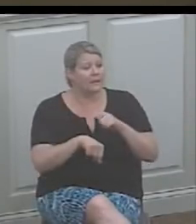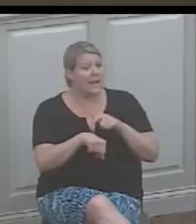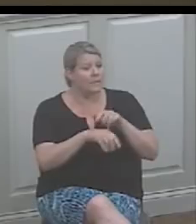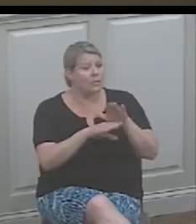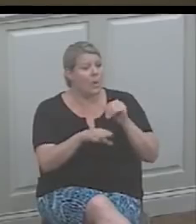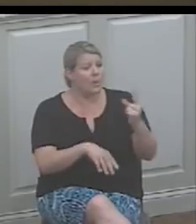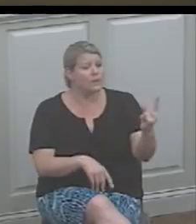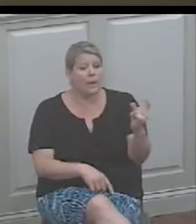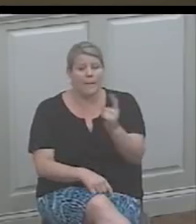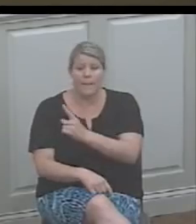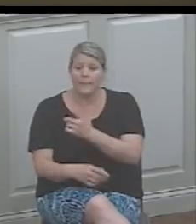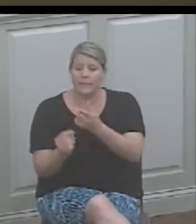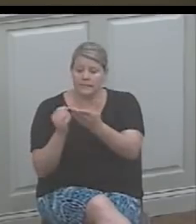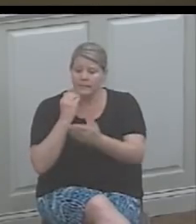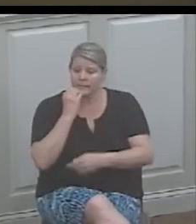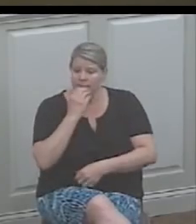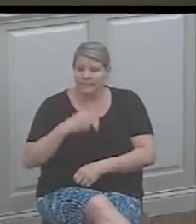you are. Me? Yes, please.